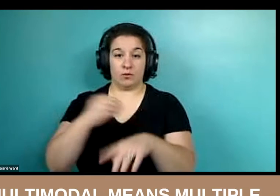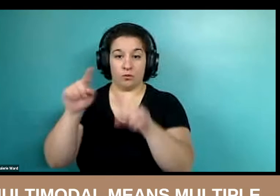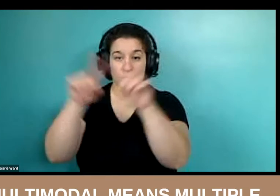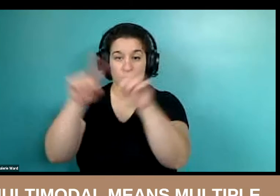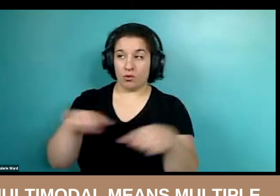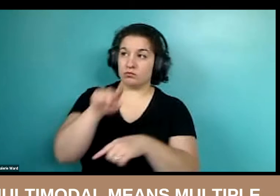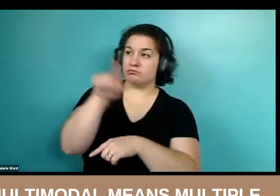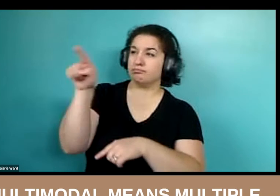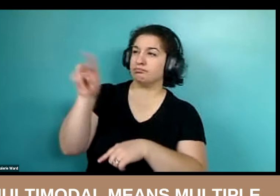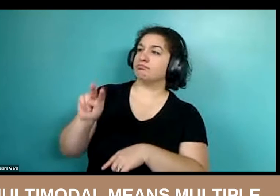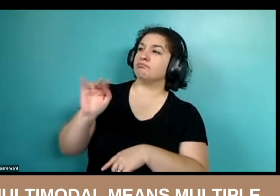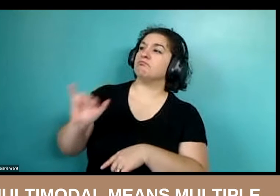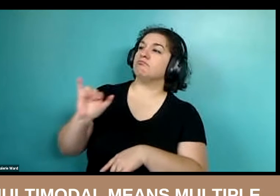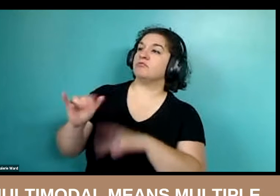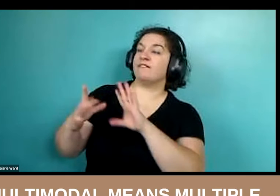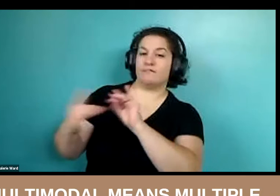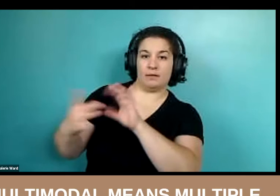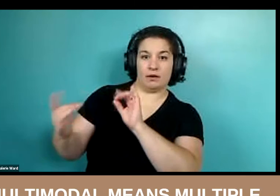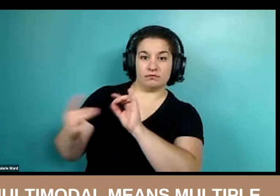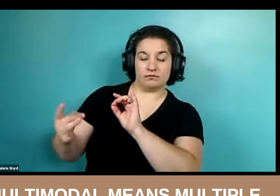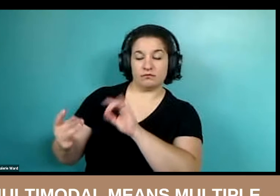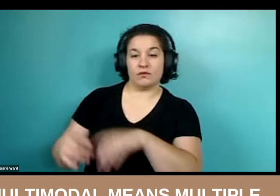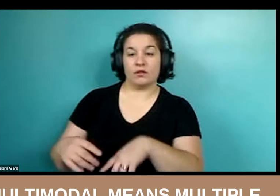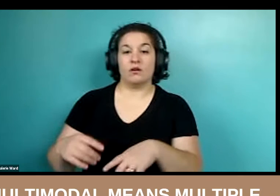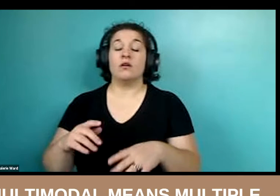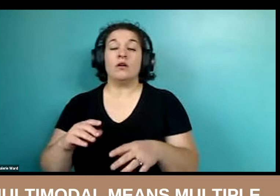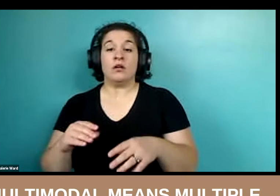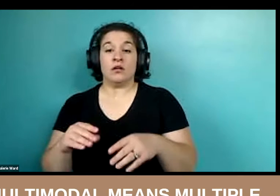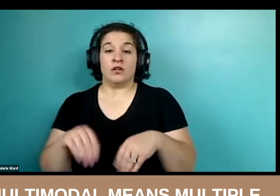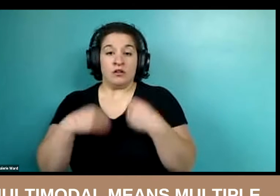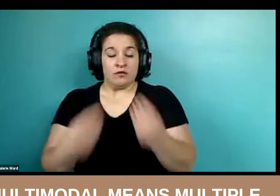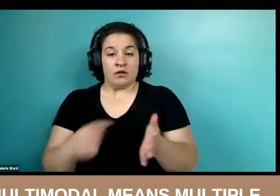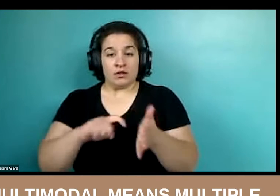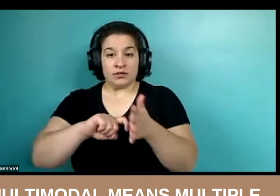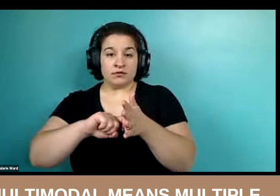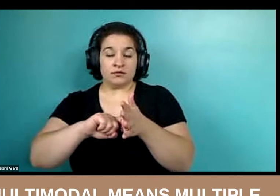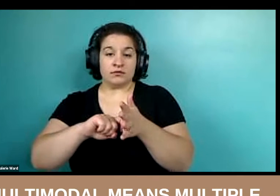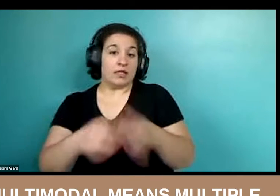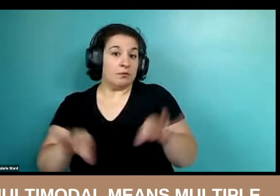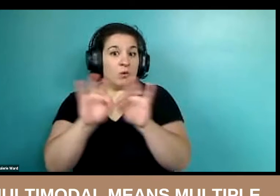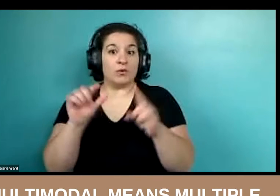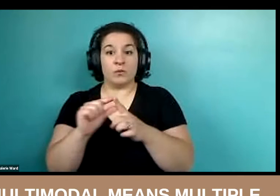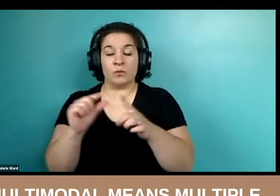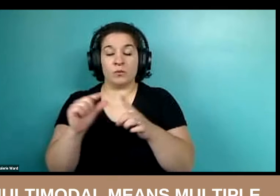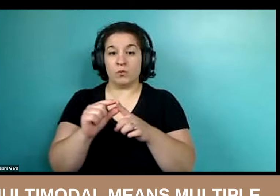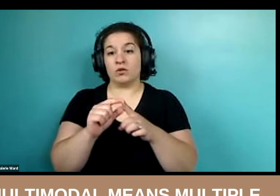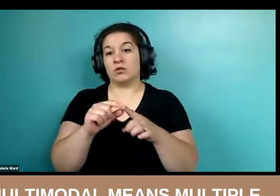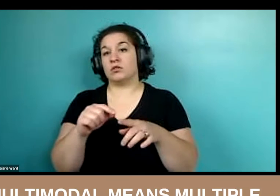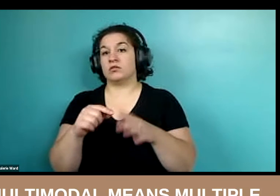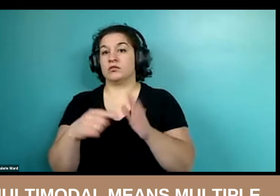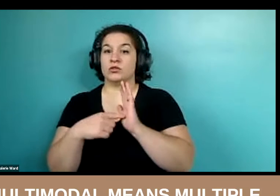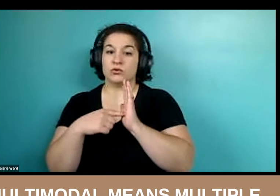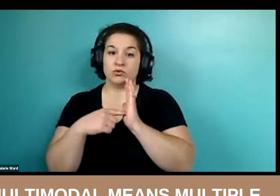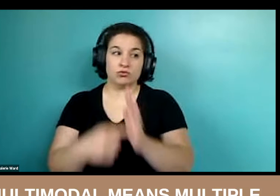create advanced keyword charts based off of the work that they've done with their research questions and show them how to do synonyms and